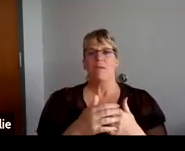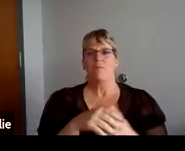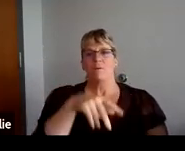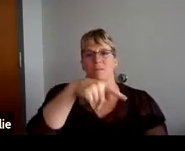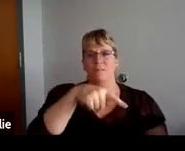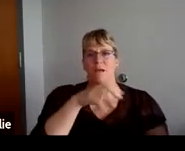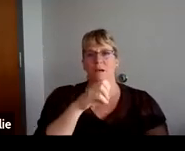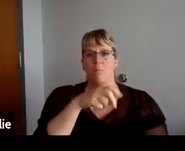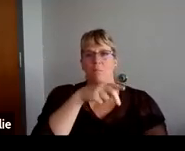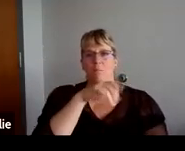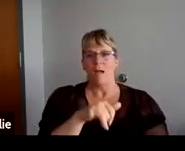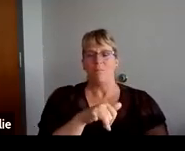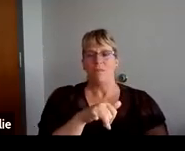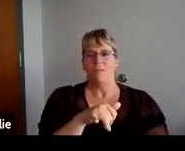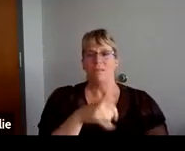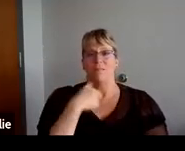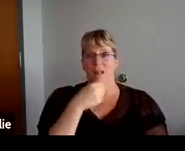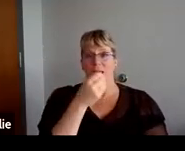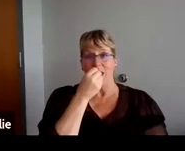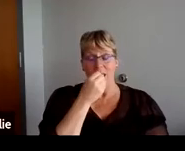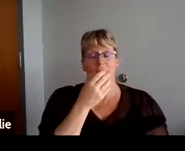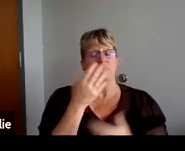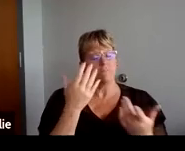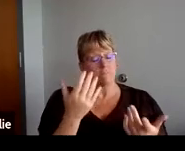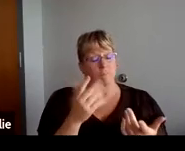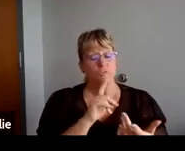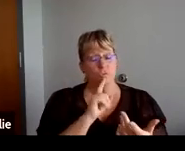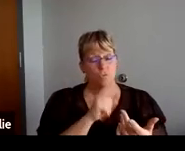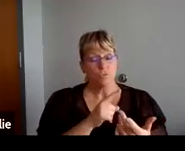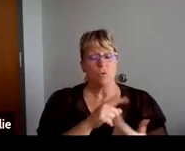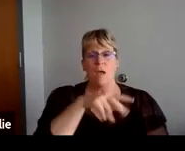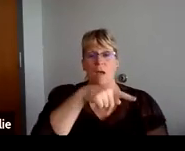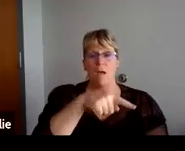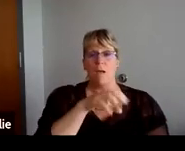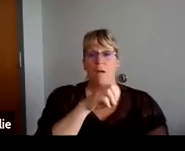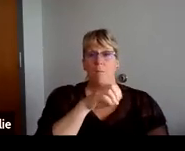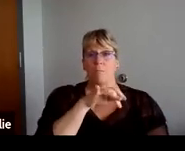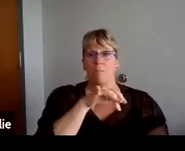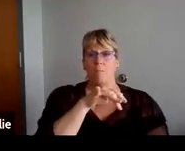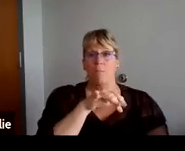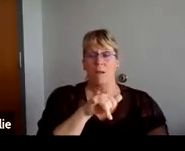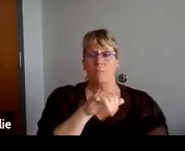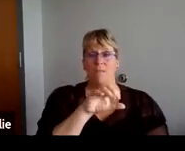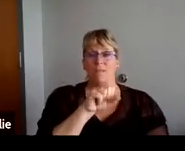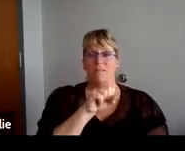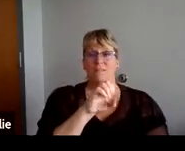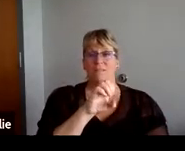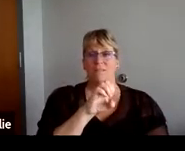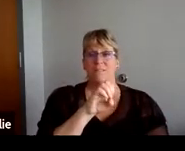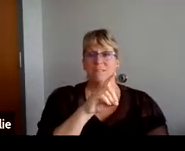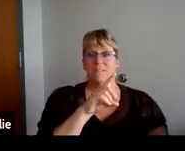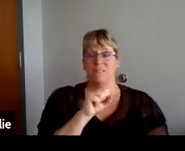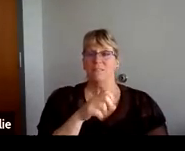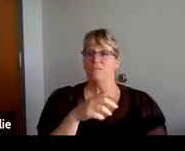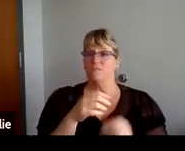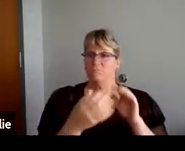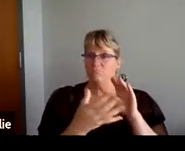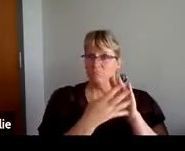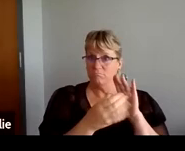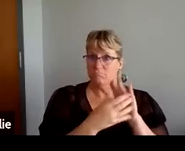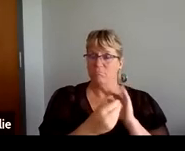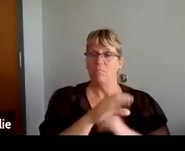Well, there's definitely truth to that. Poppy seeds do mimic they replicate the